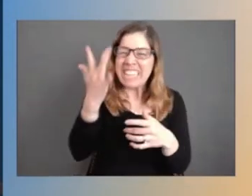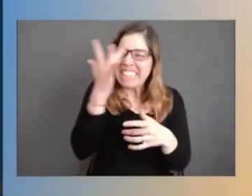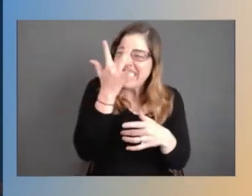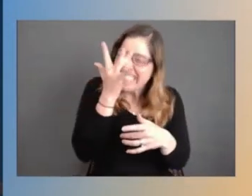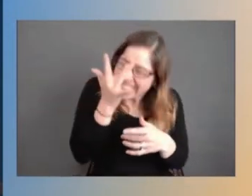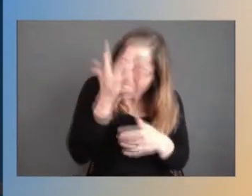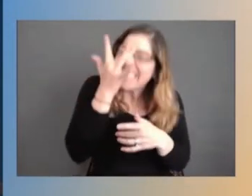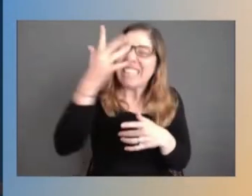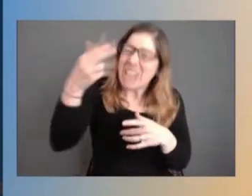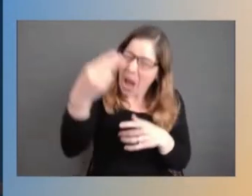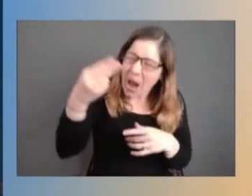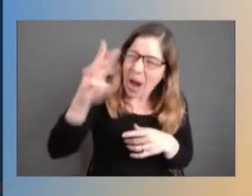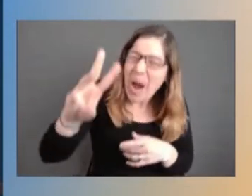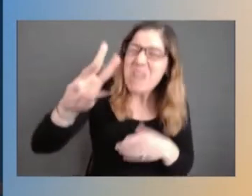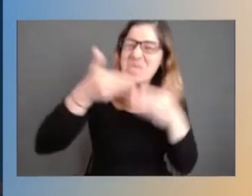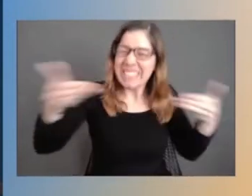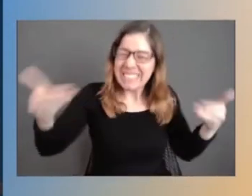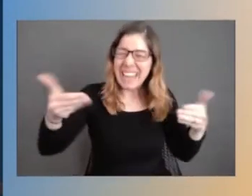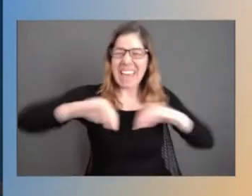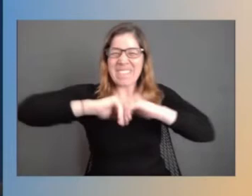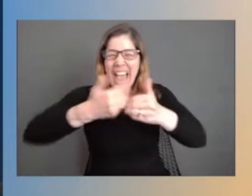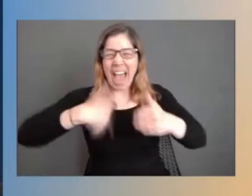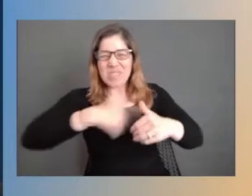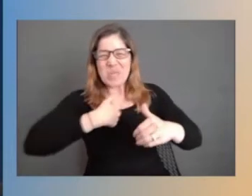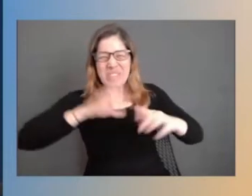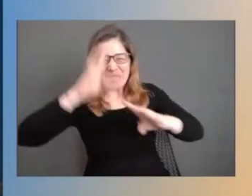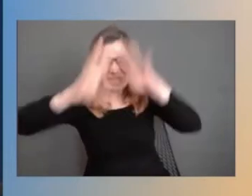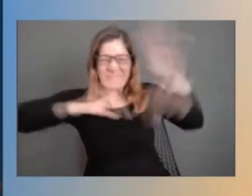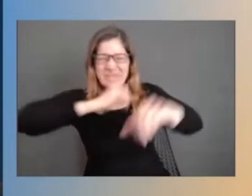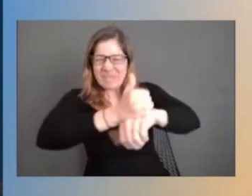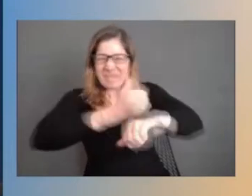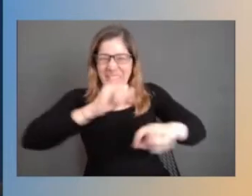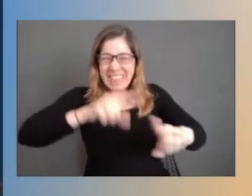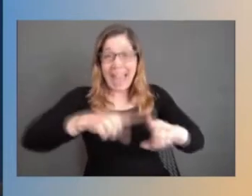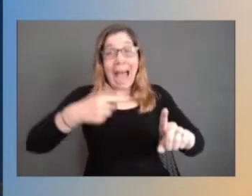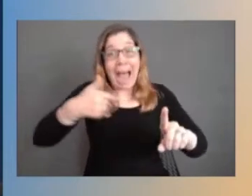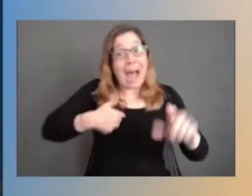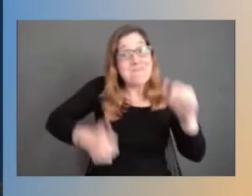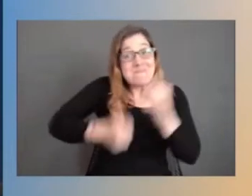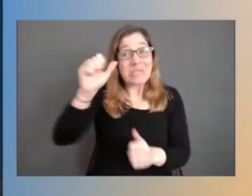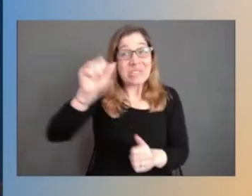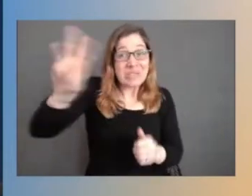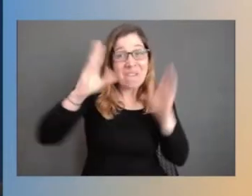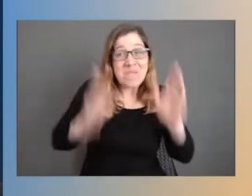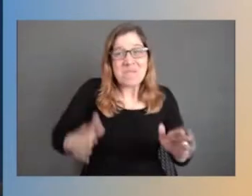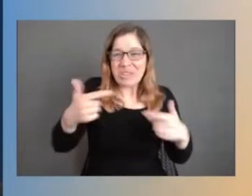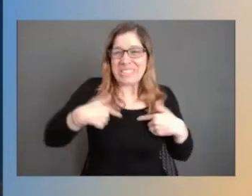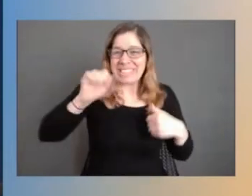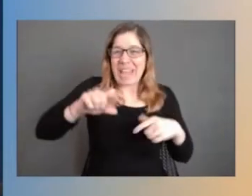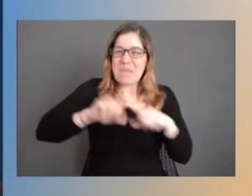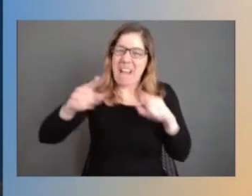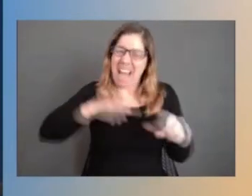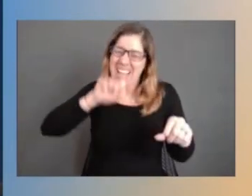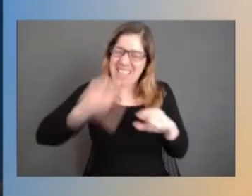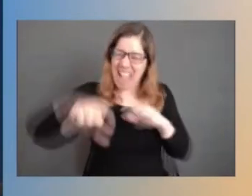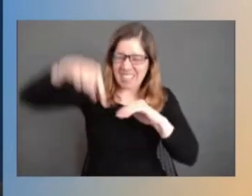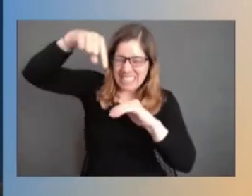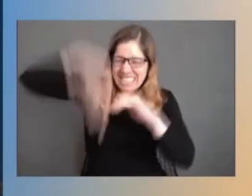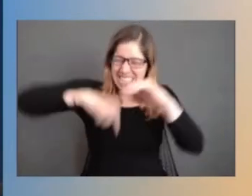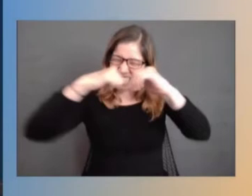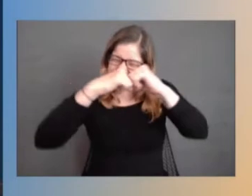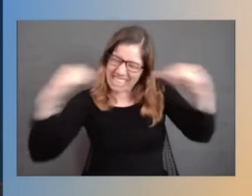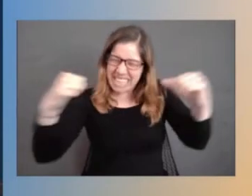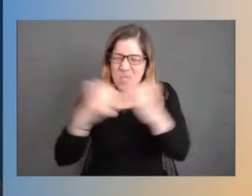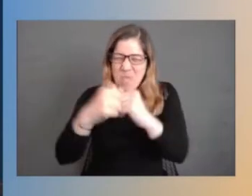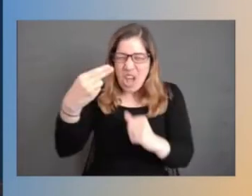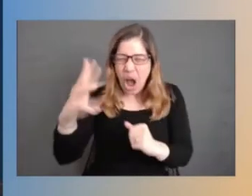and how it came to be. Even though I'm mostly a software person, I love to get deep and dirty with hardware tech, and as I'm